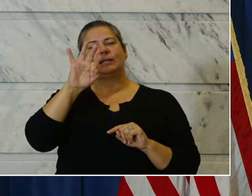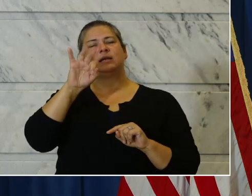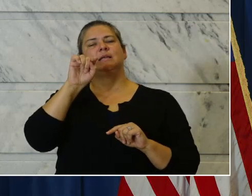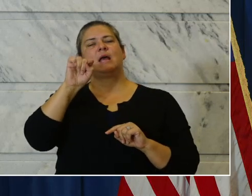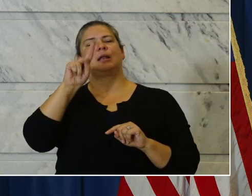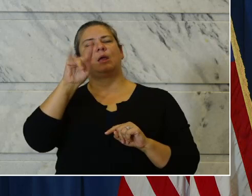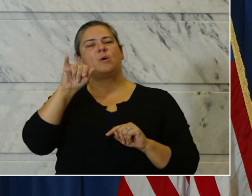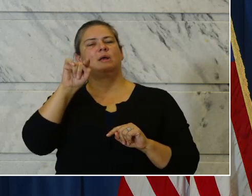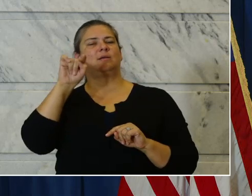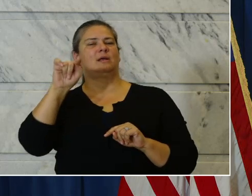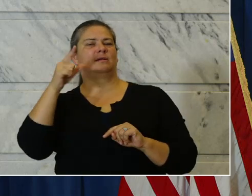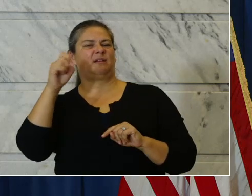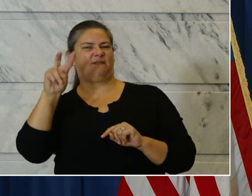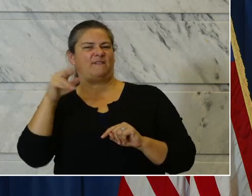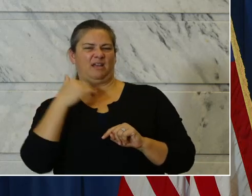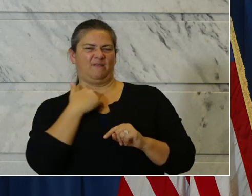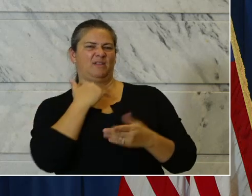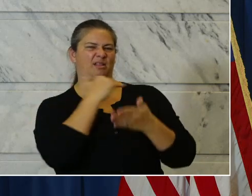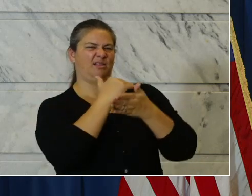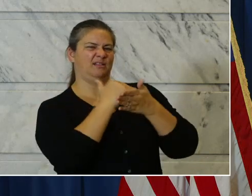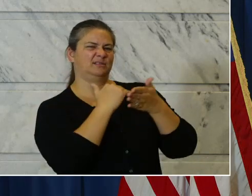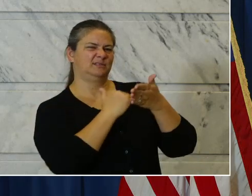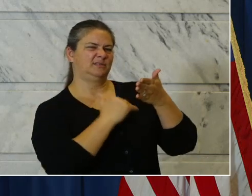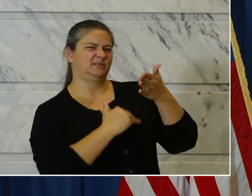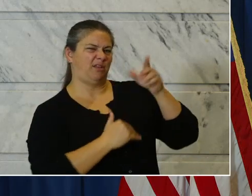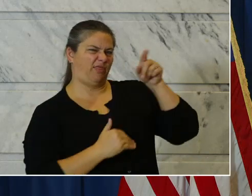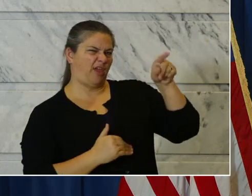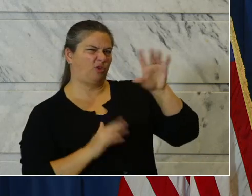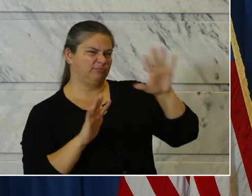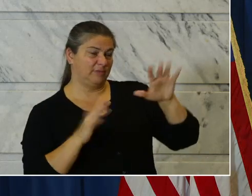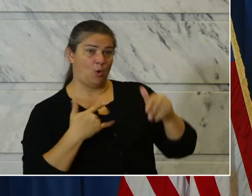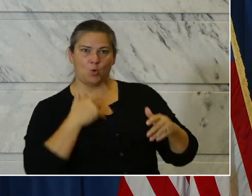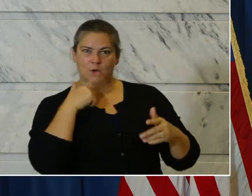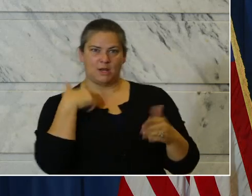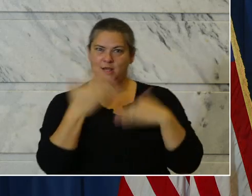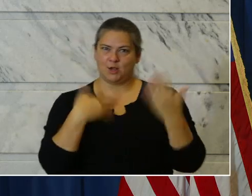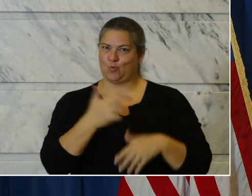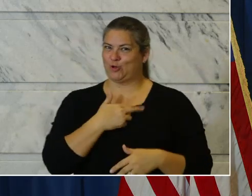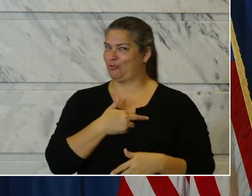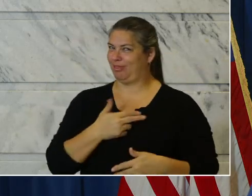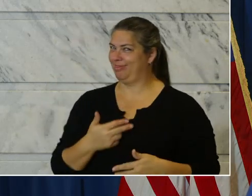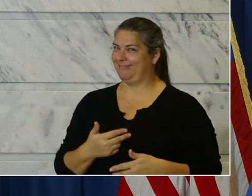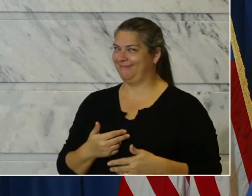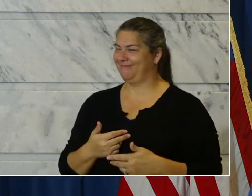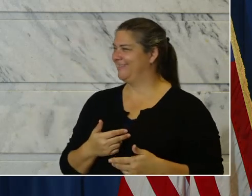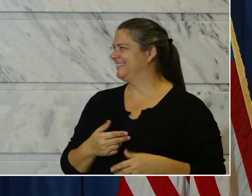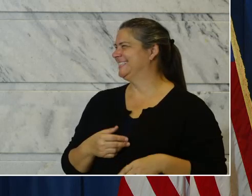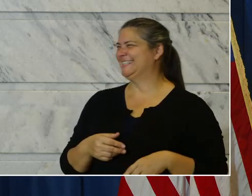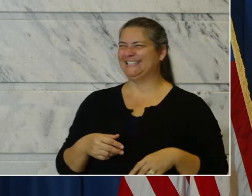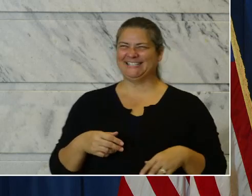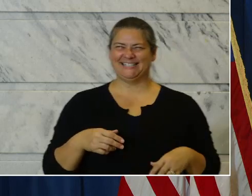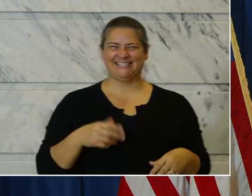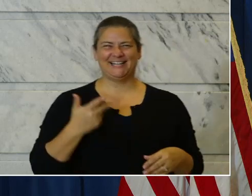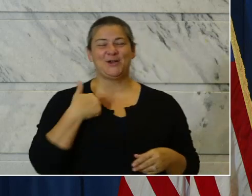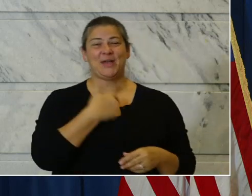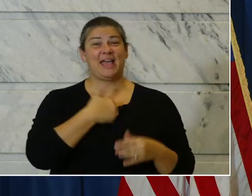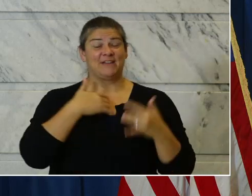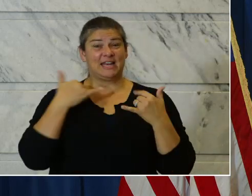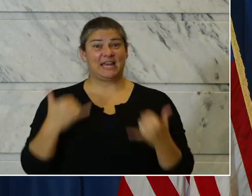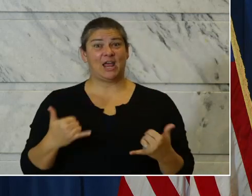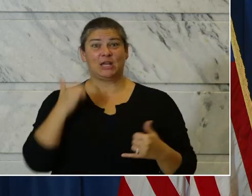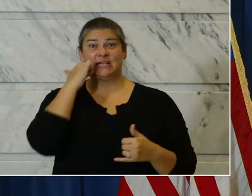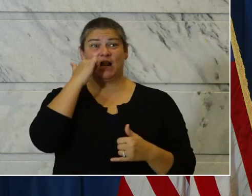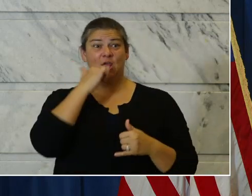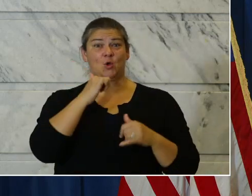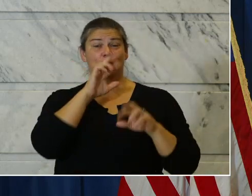kycovid19.ky.gov. All right, moving on. We're moving fast today, Rachel. We've got our daily report